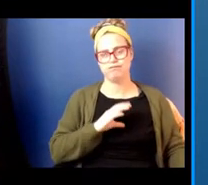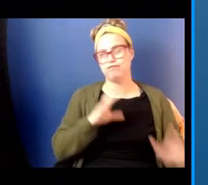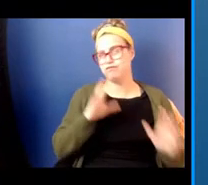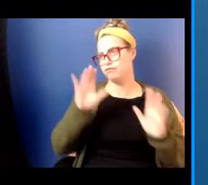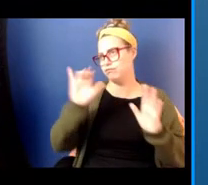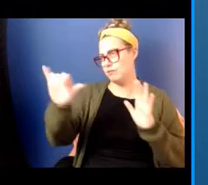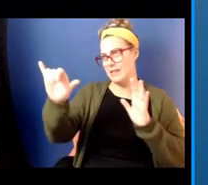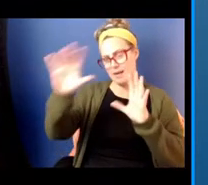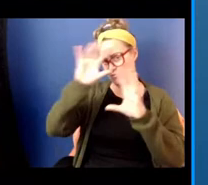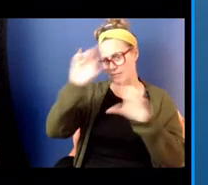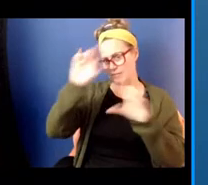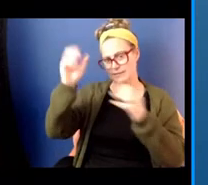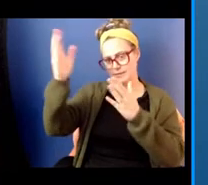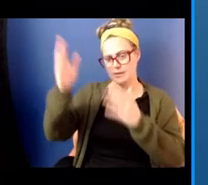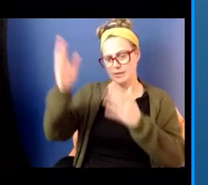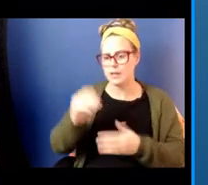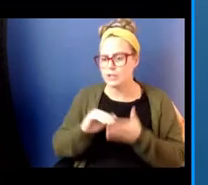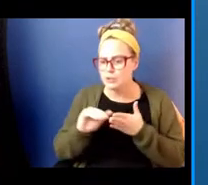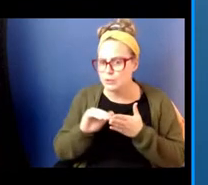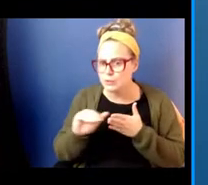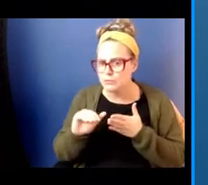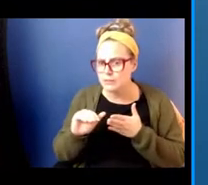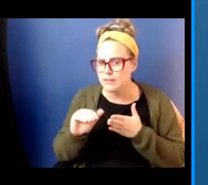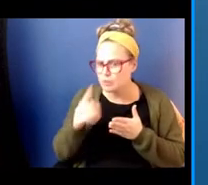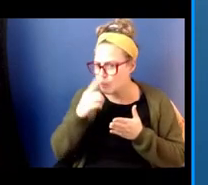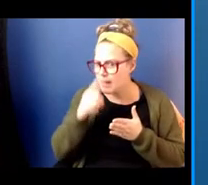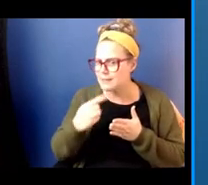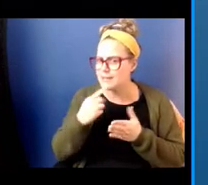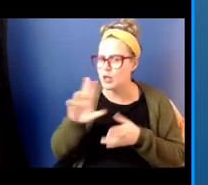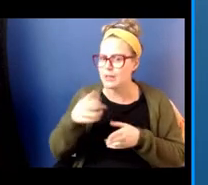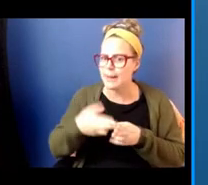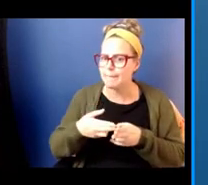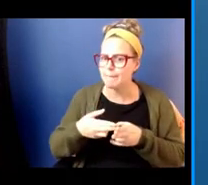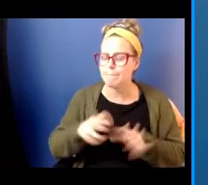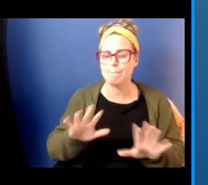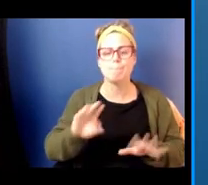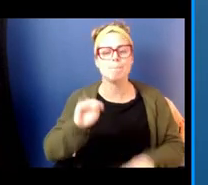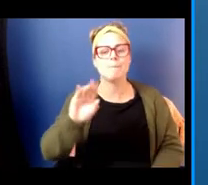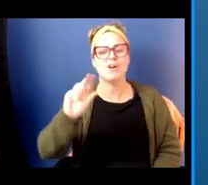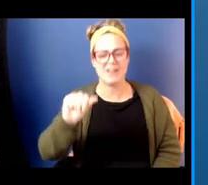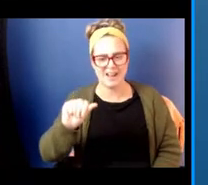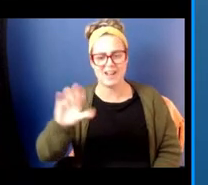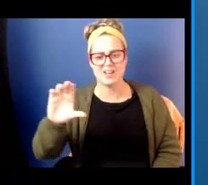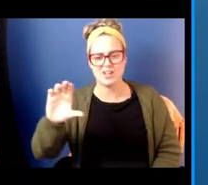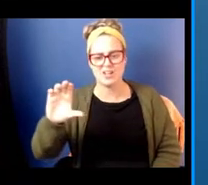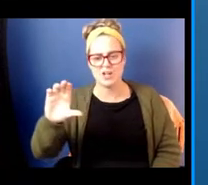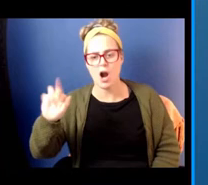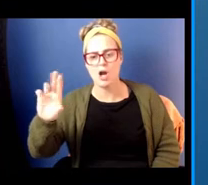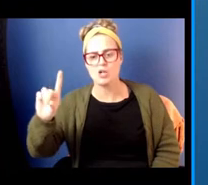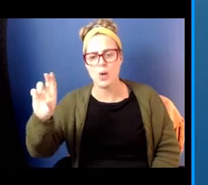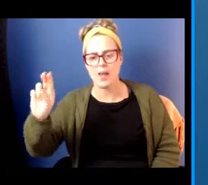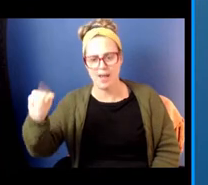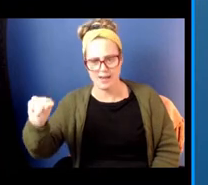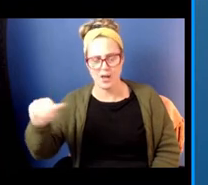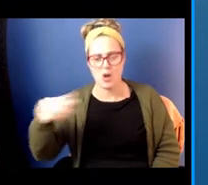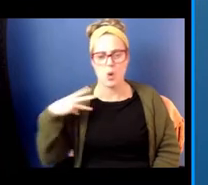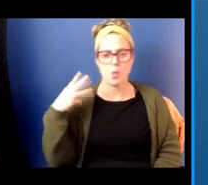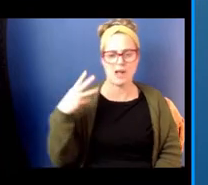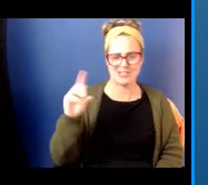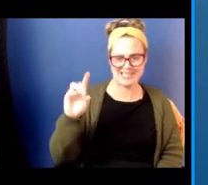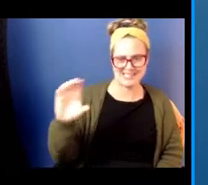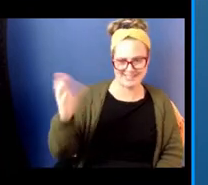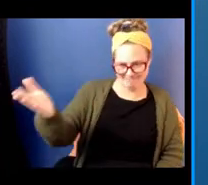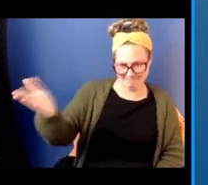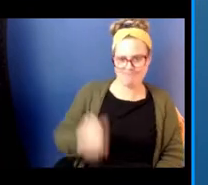me oh I'm sorry Maria Cardona from Washington DC I couldn't be prouder